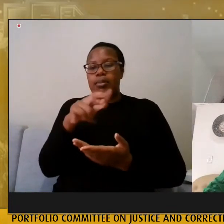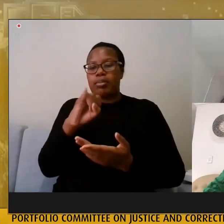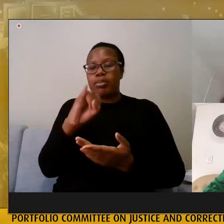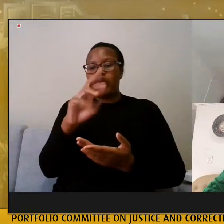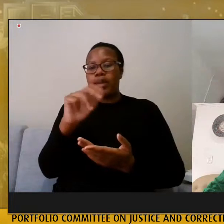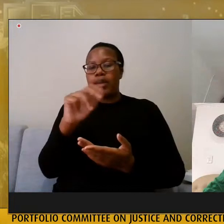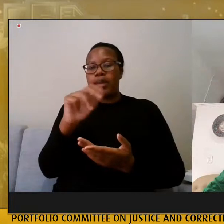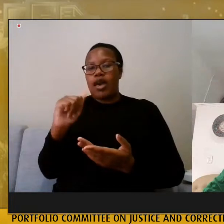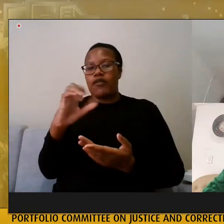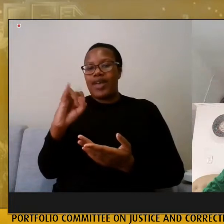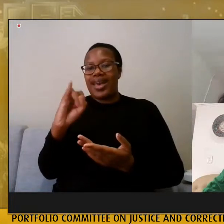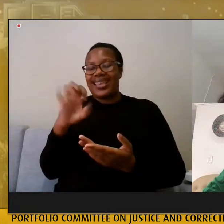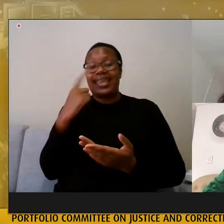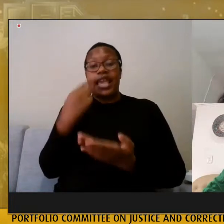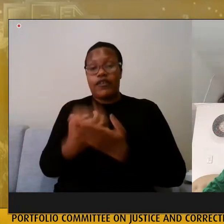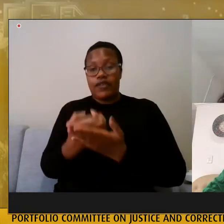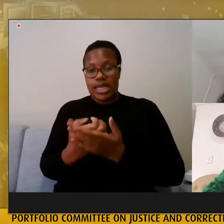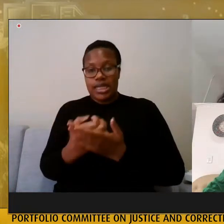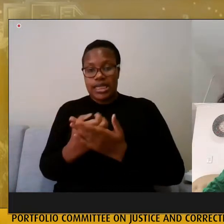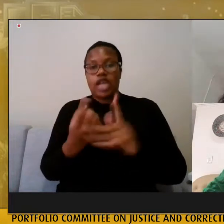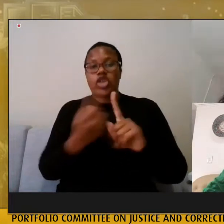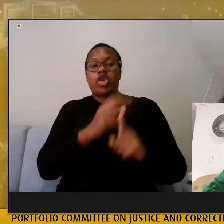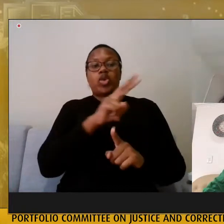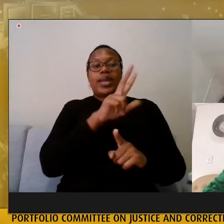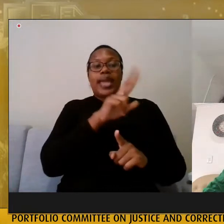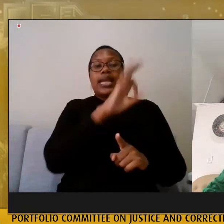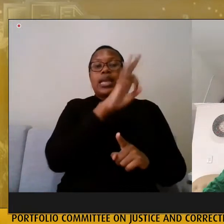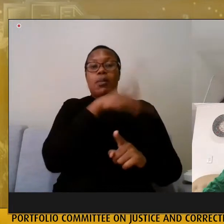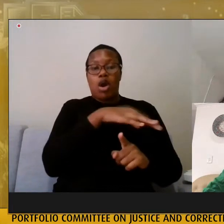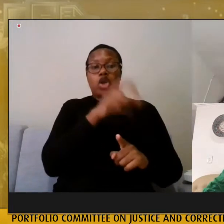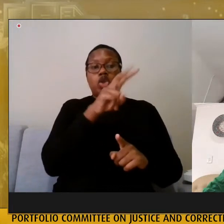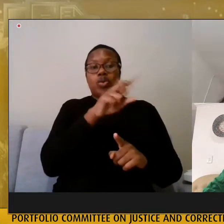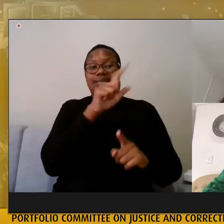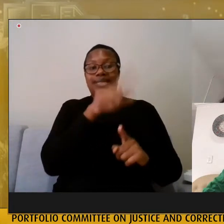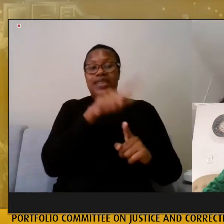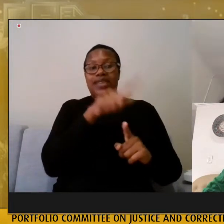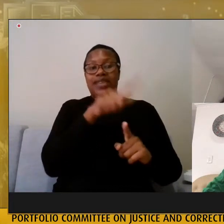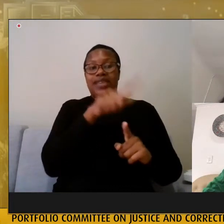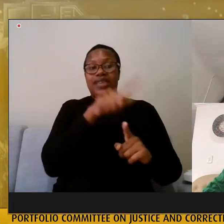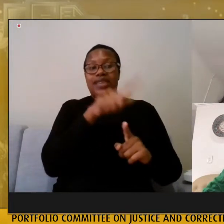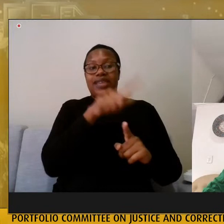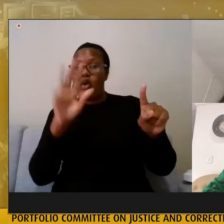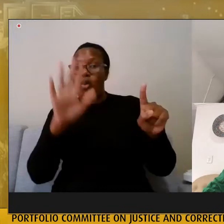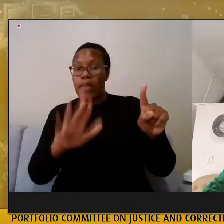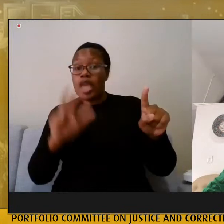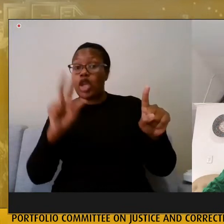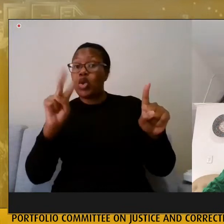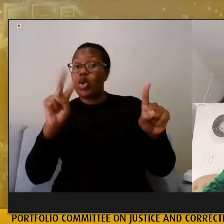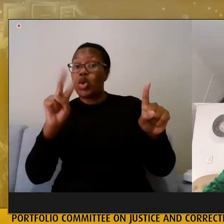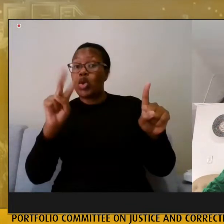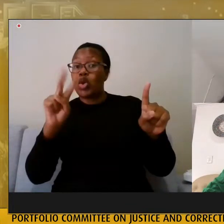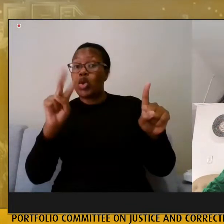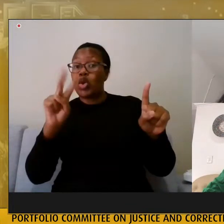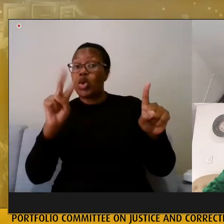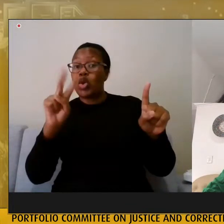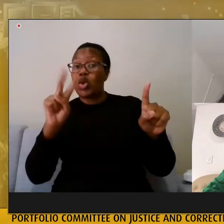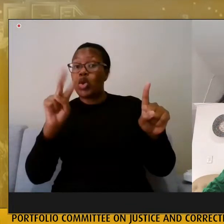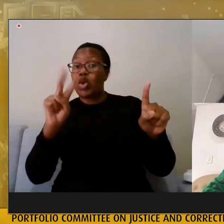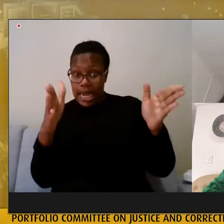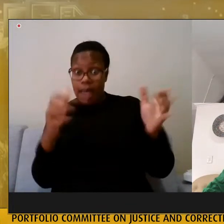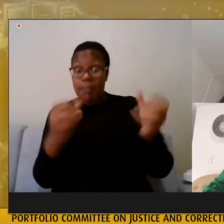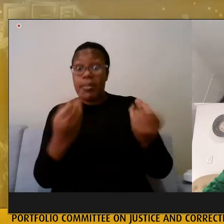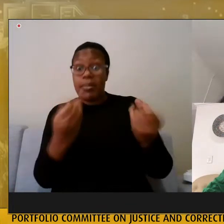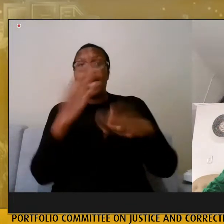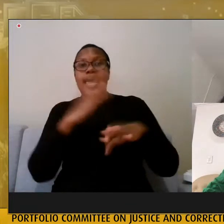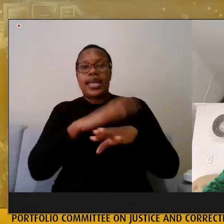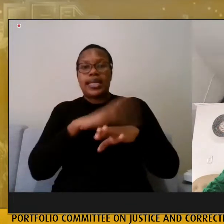period 28 March 2017 and 04 May 2018, on numerous occasions communicated on his